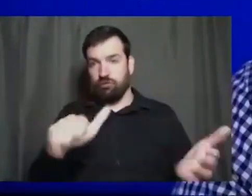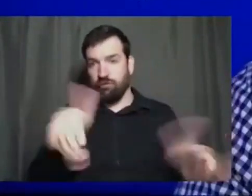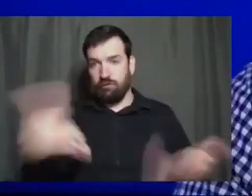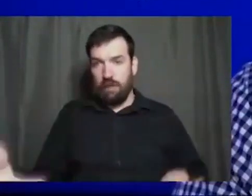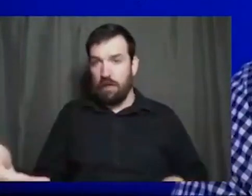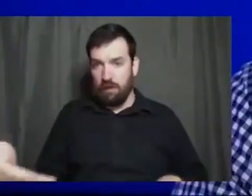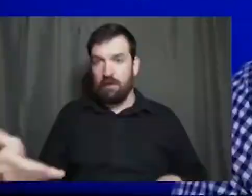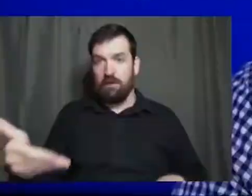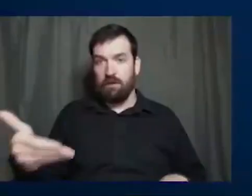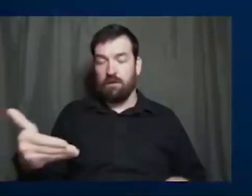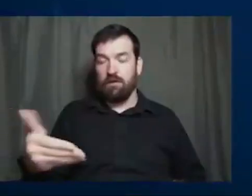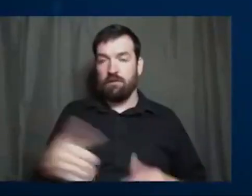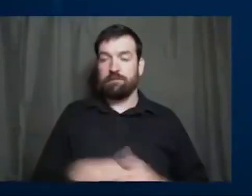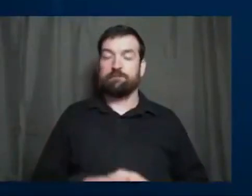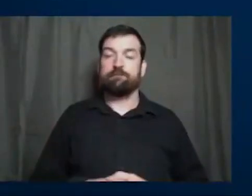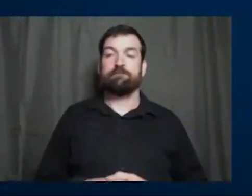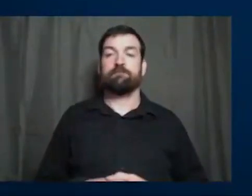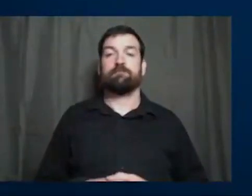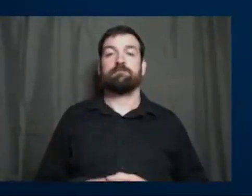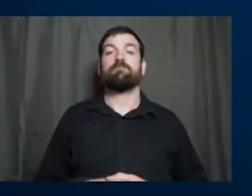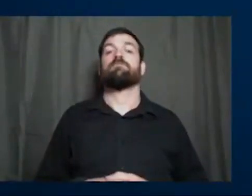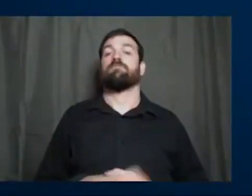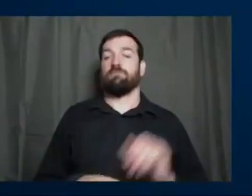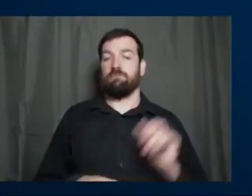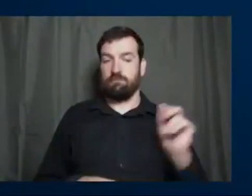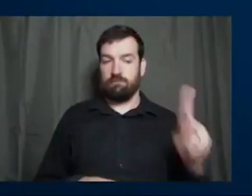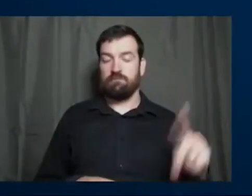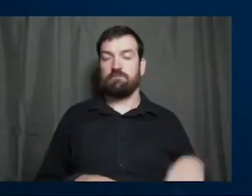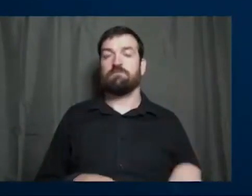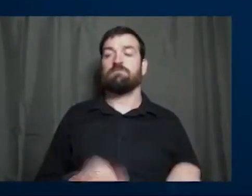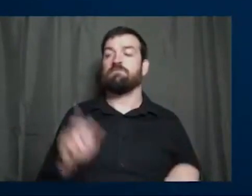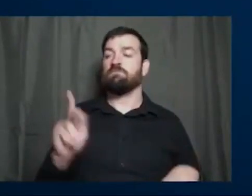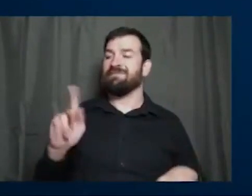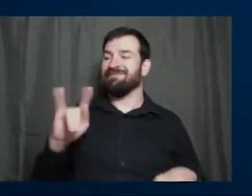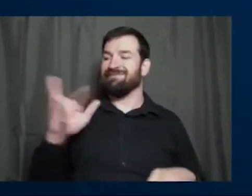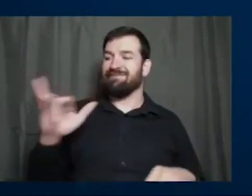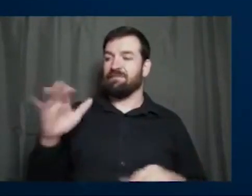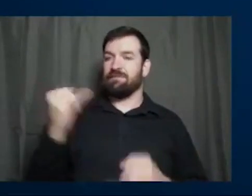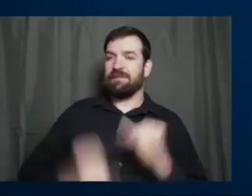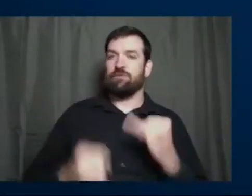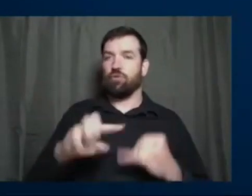see. Okay, and Kitty gets the last question this morning. Why doesn't the